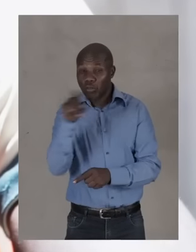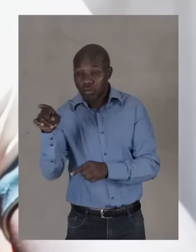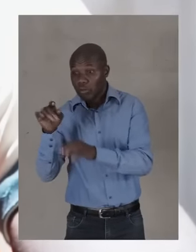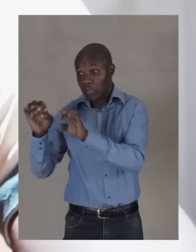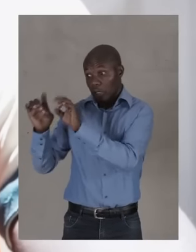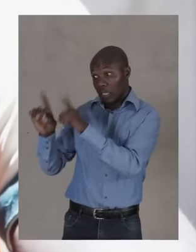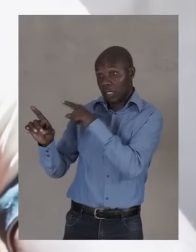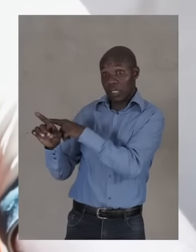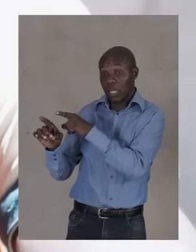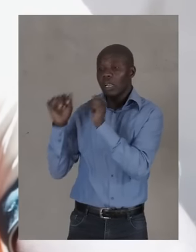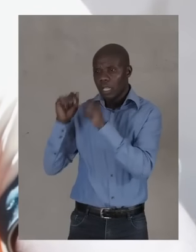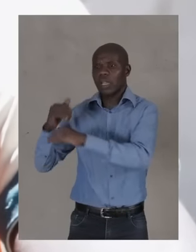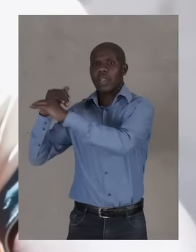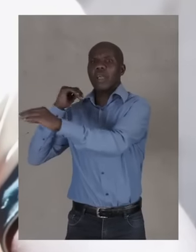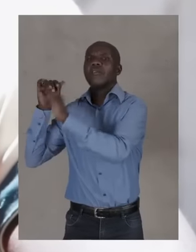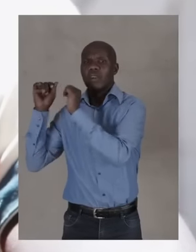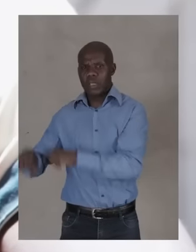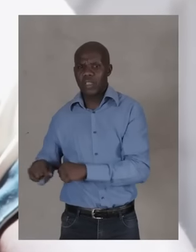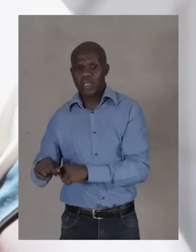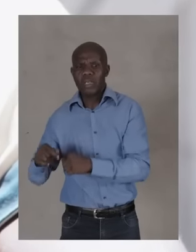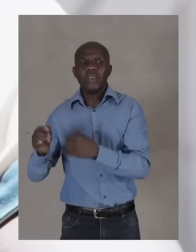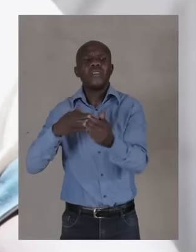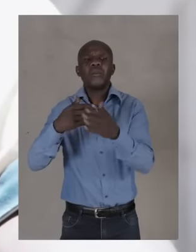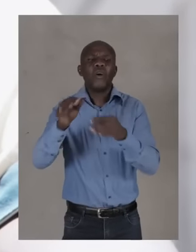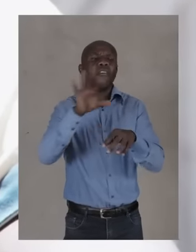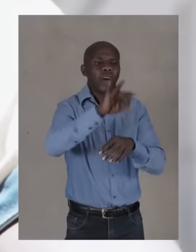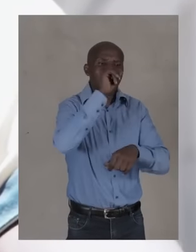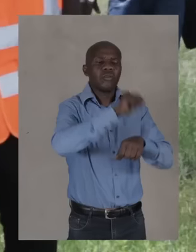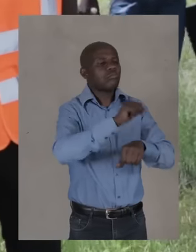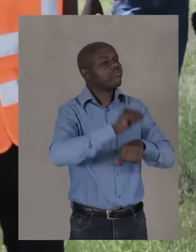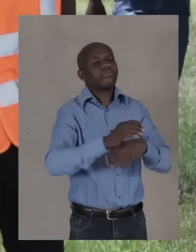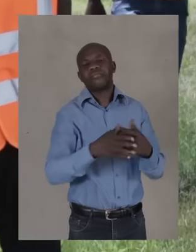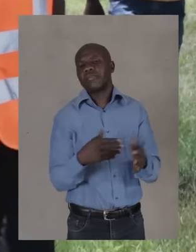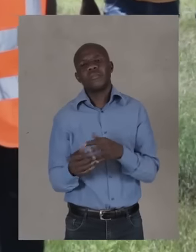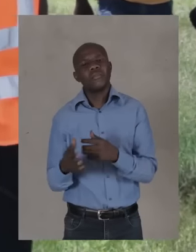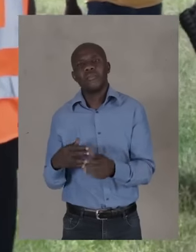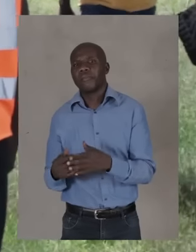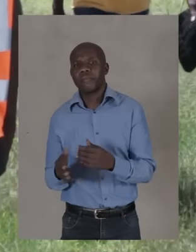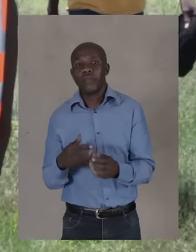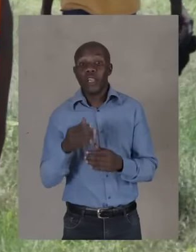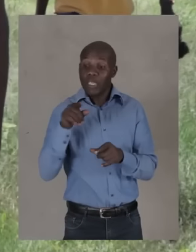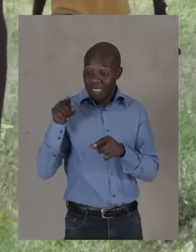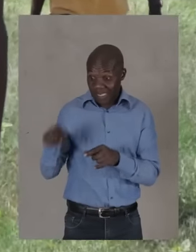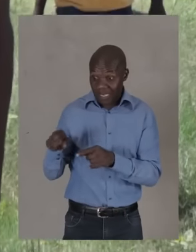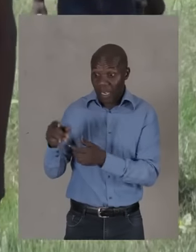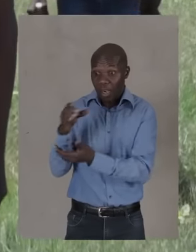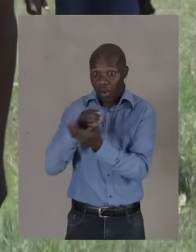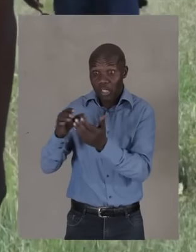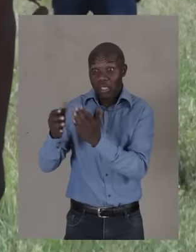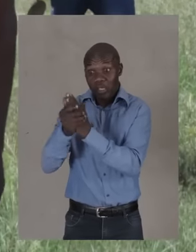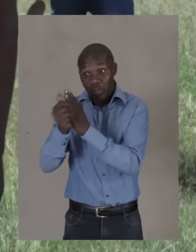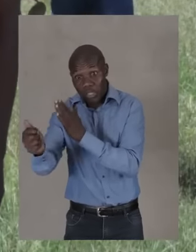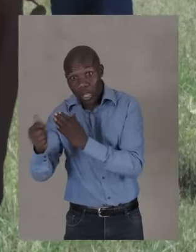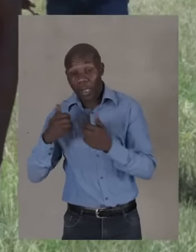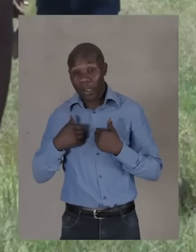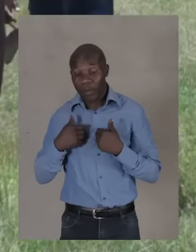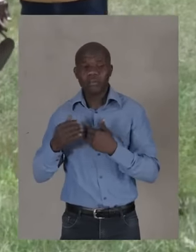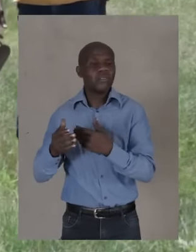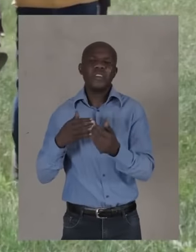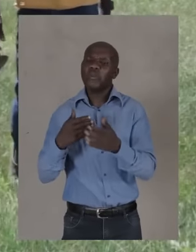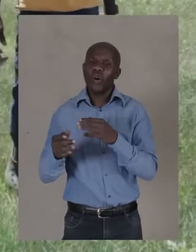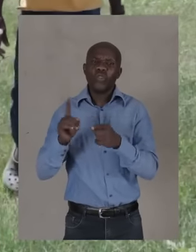reached this level, it won't be very hard for you to find a job. It's very, very helpful, and it helps to